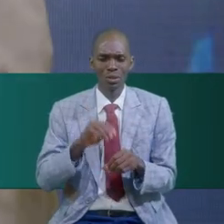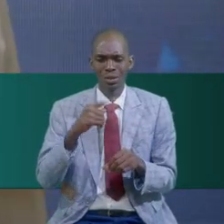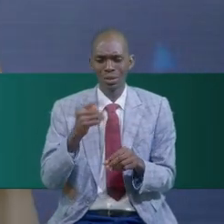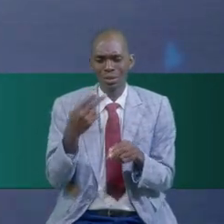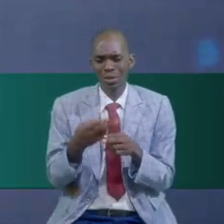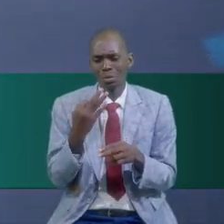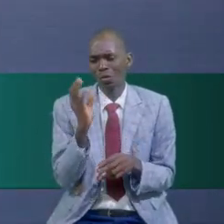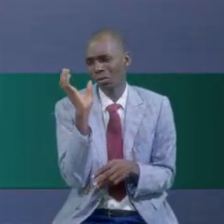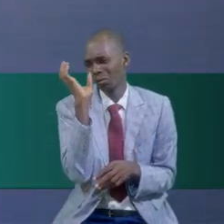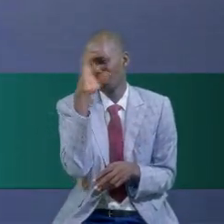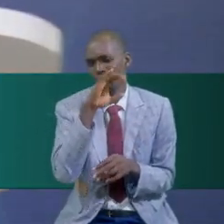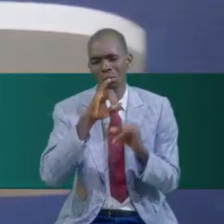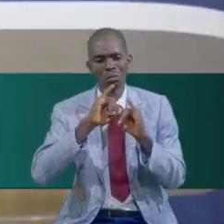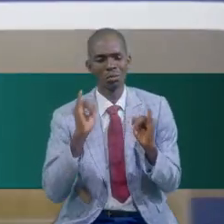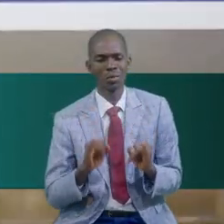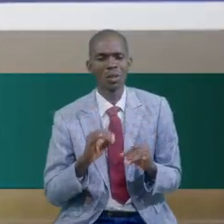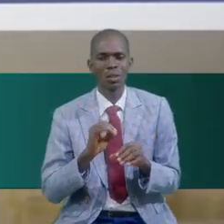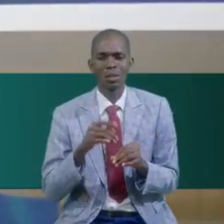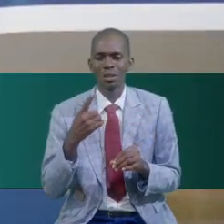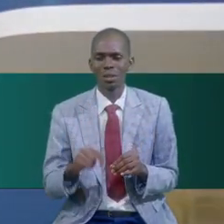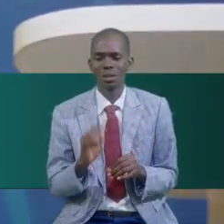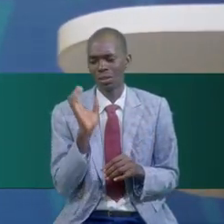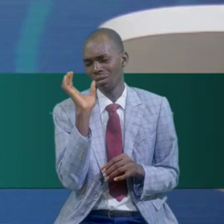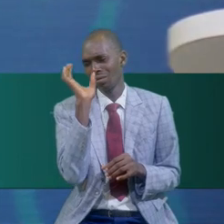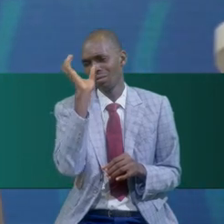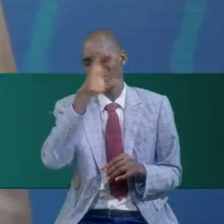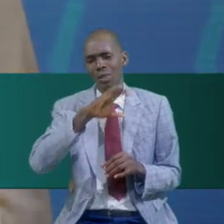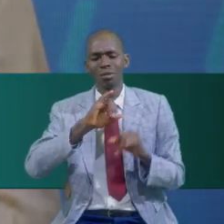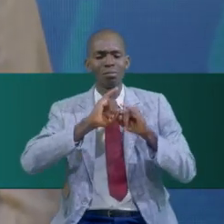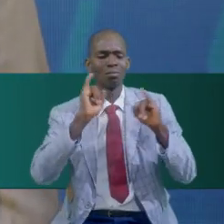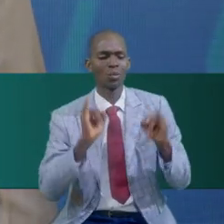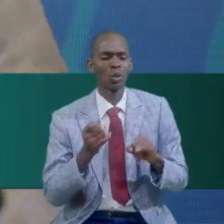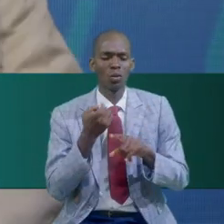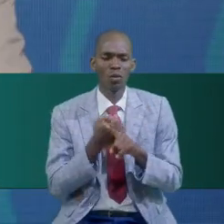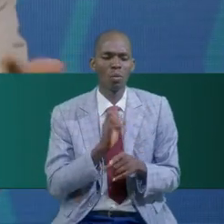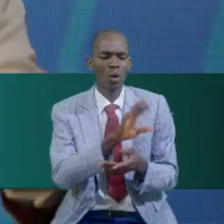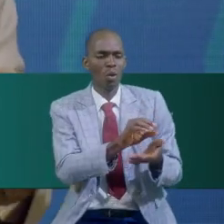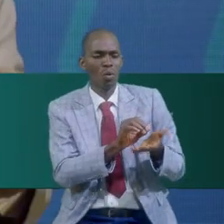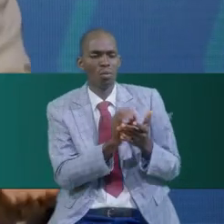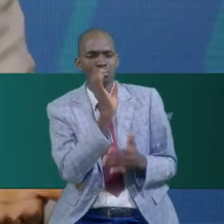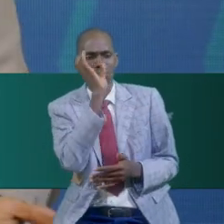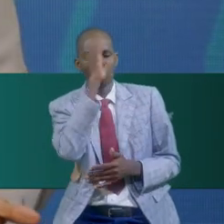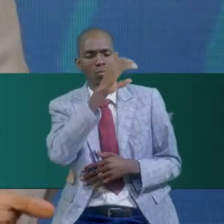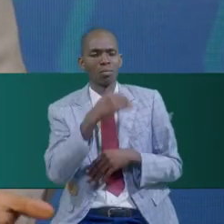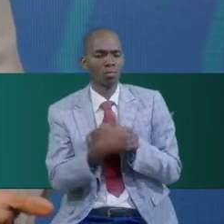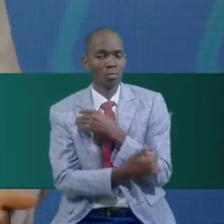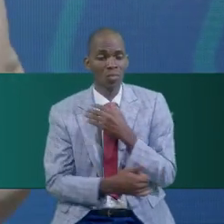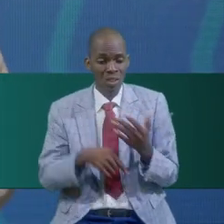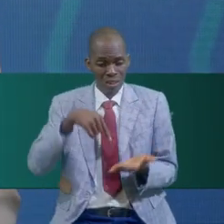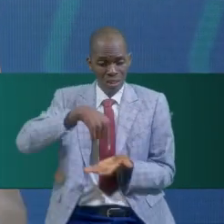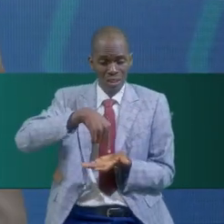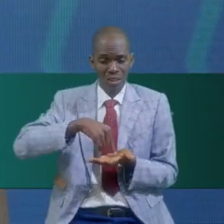in the name of gods from our own foreign land, This is the land of the